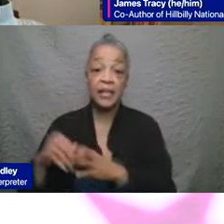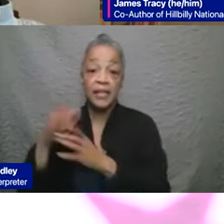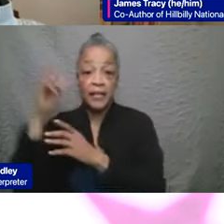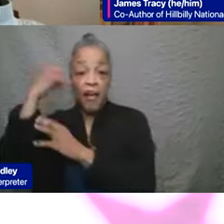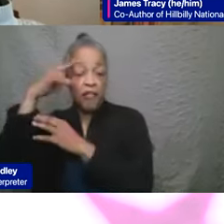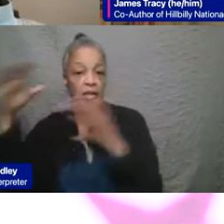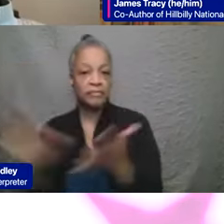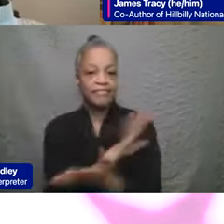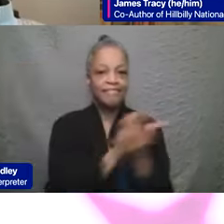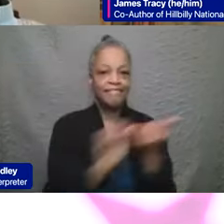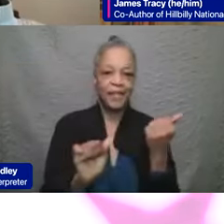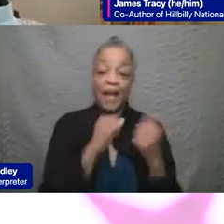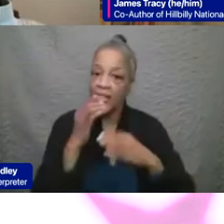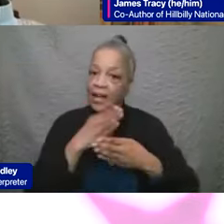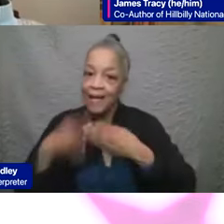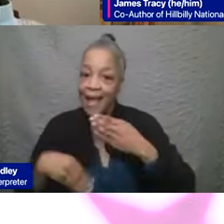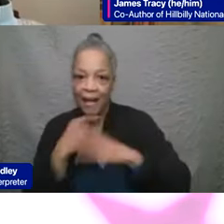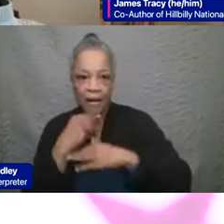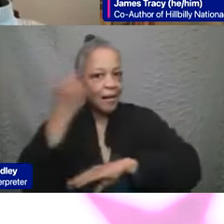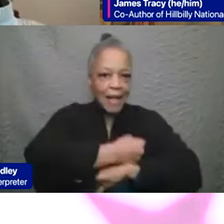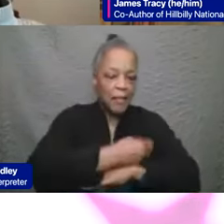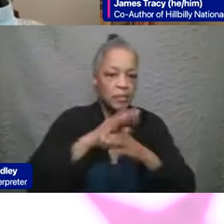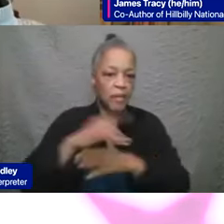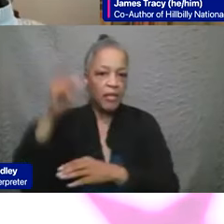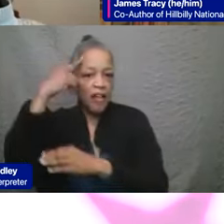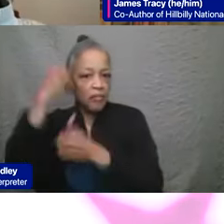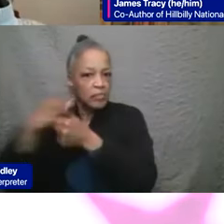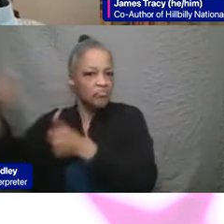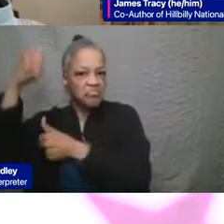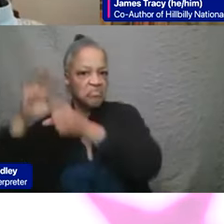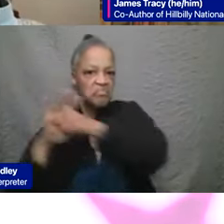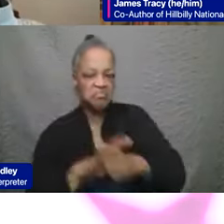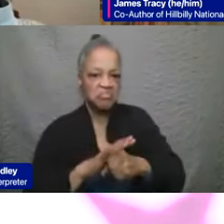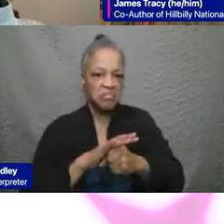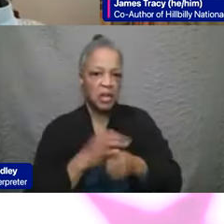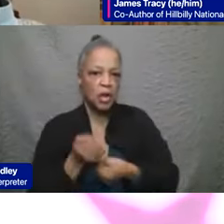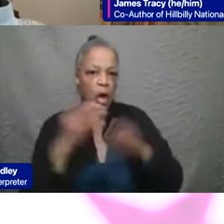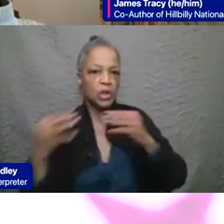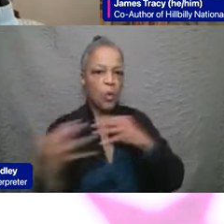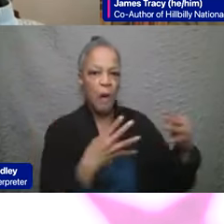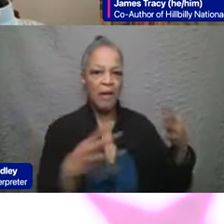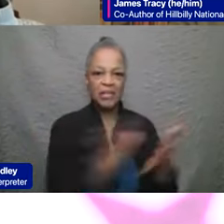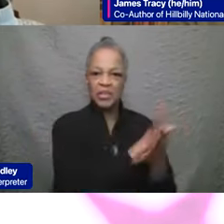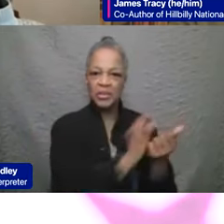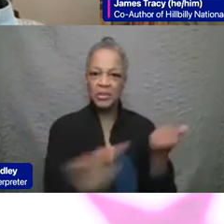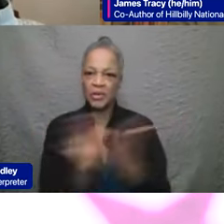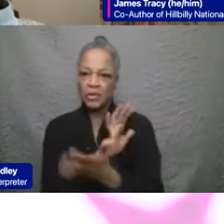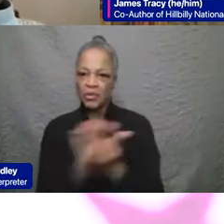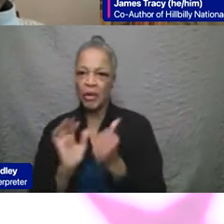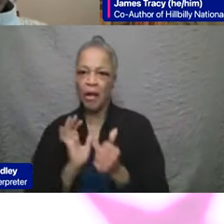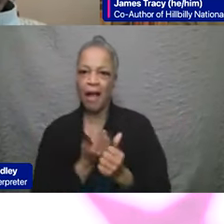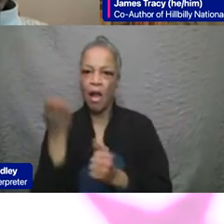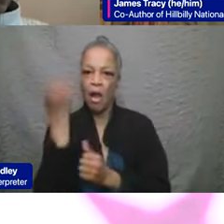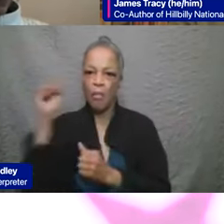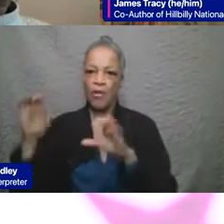they ended or collapsed. I always say that the state waged war and did what it could to destroy our movements and left us